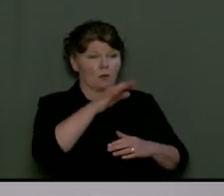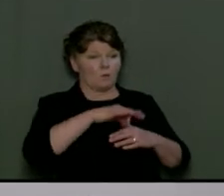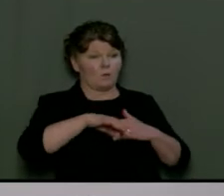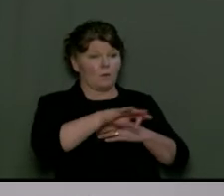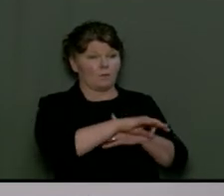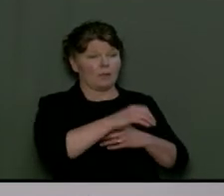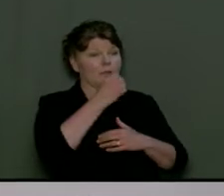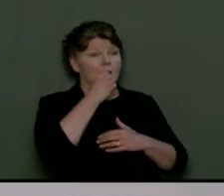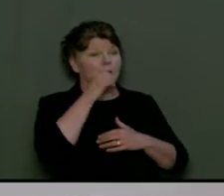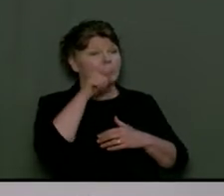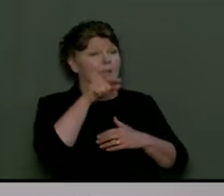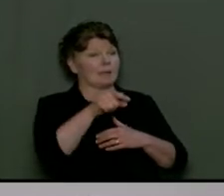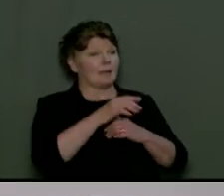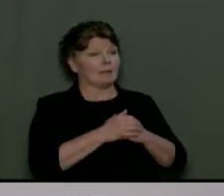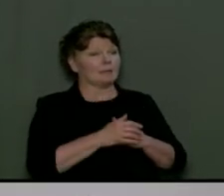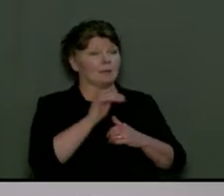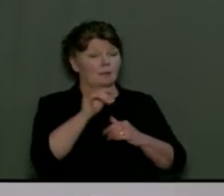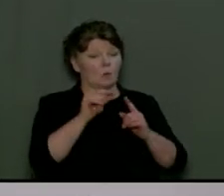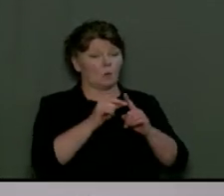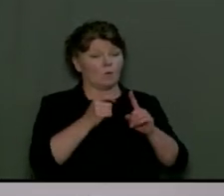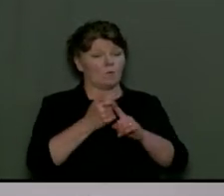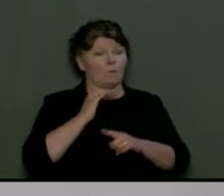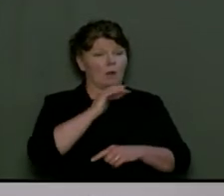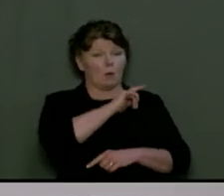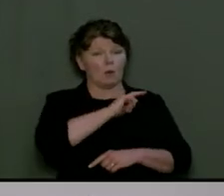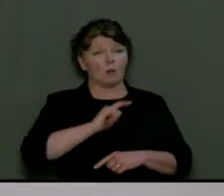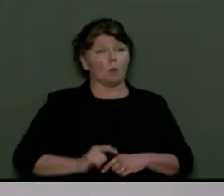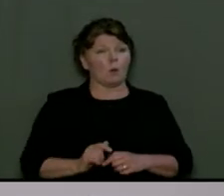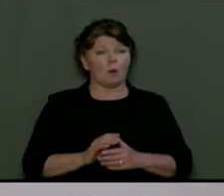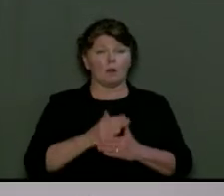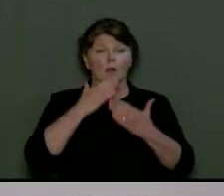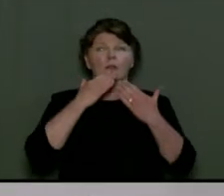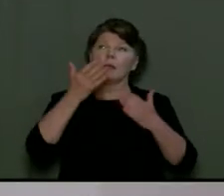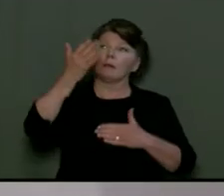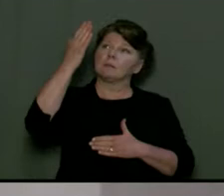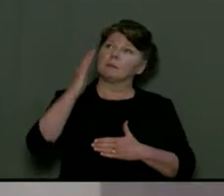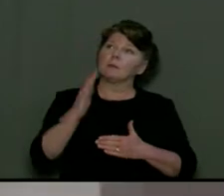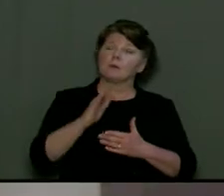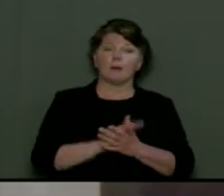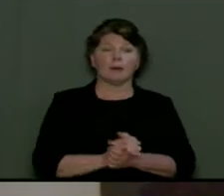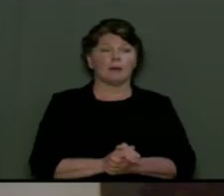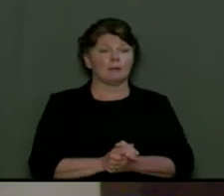fields. This is the word of the Lord. Thanks be to God."